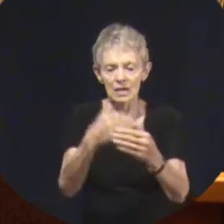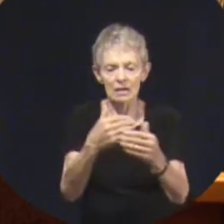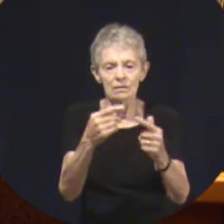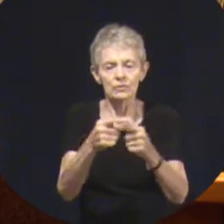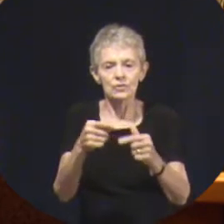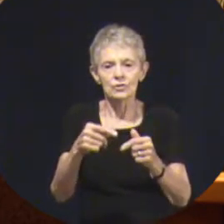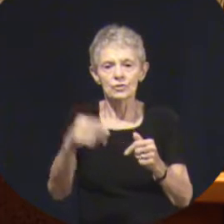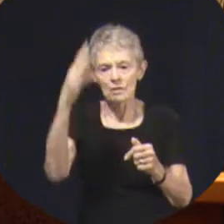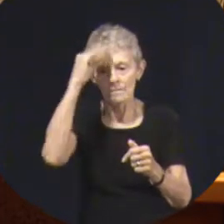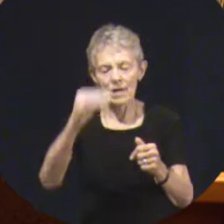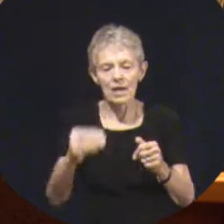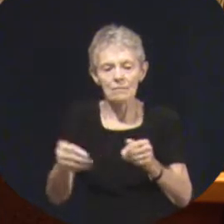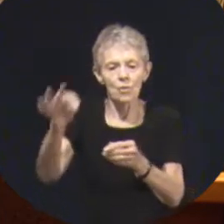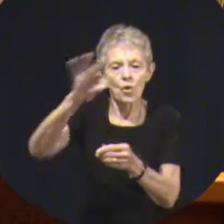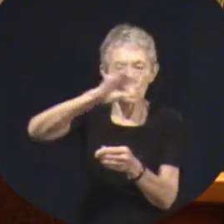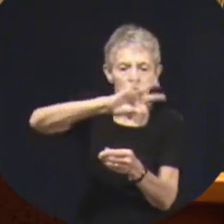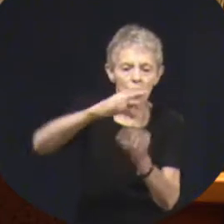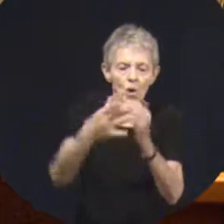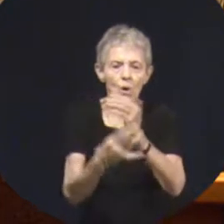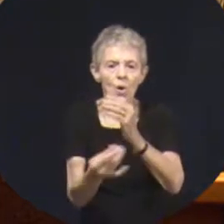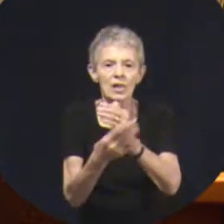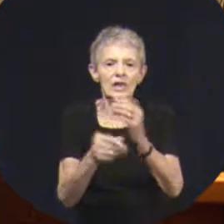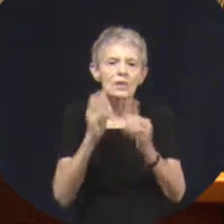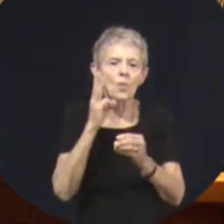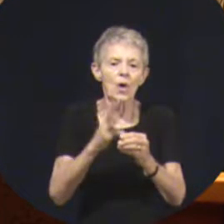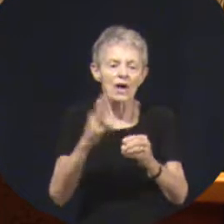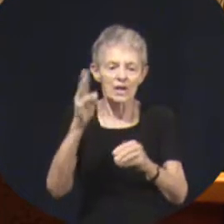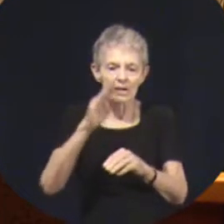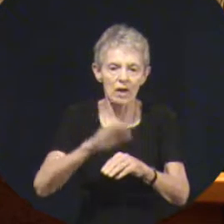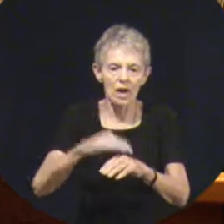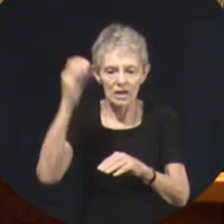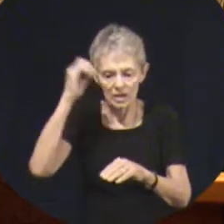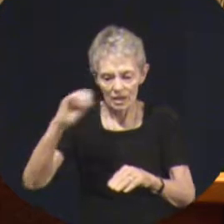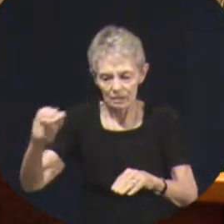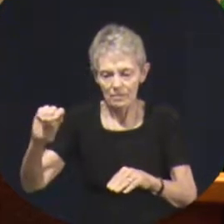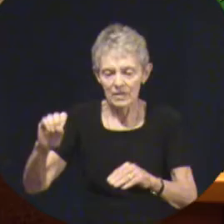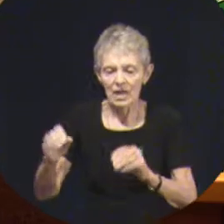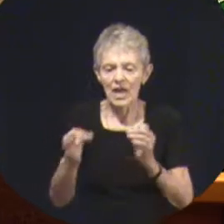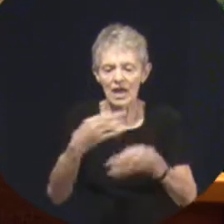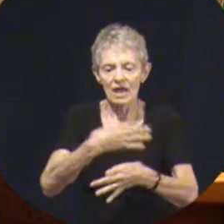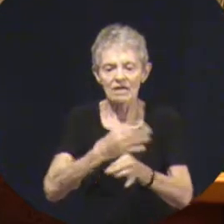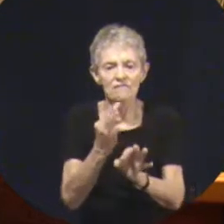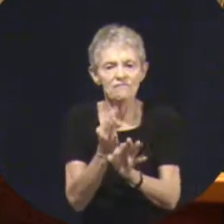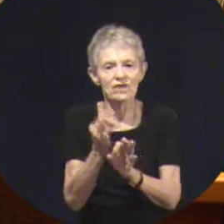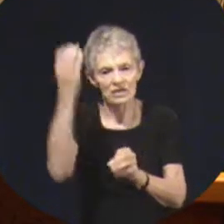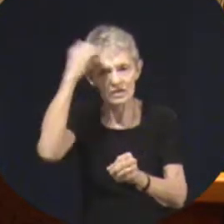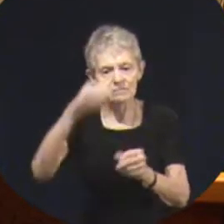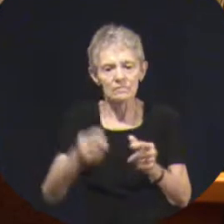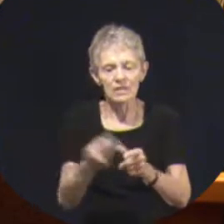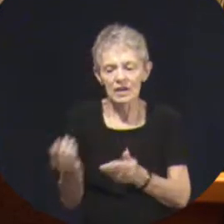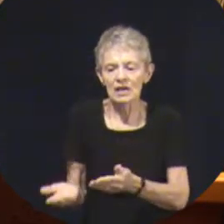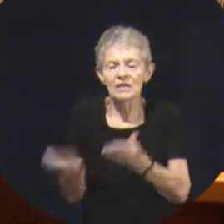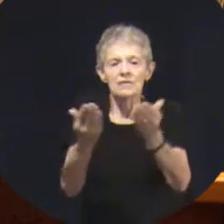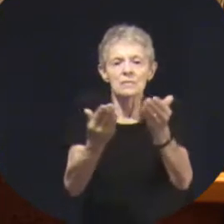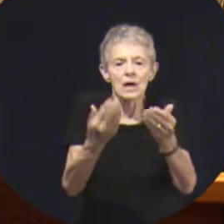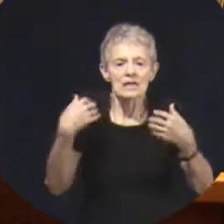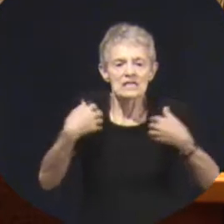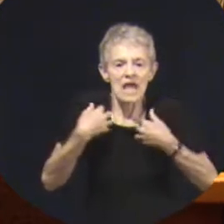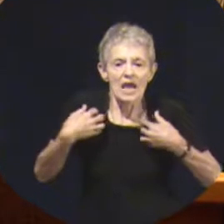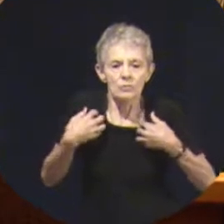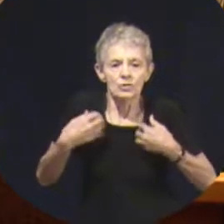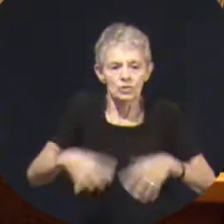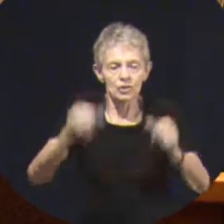oil and wine over his wounds and bandaged them. Then he lifted him on his own animal. He took him to